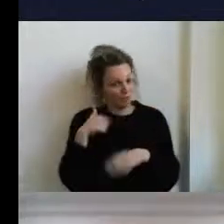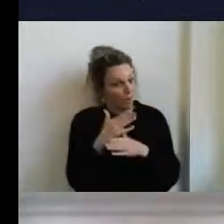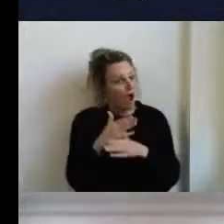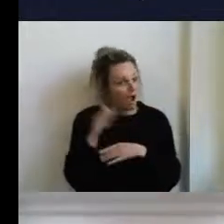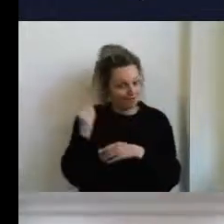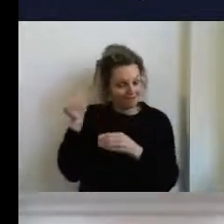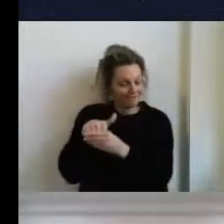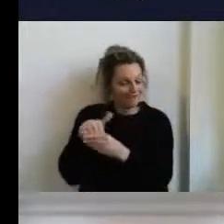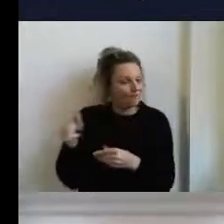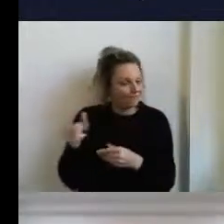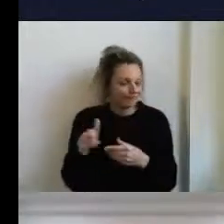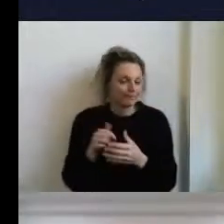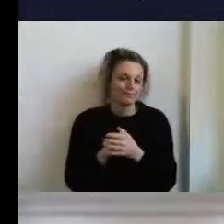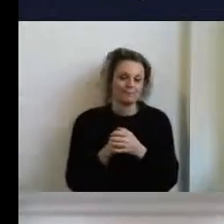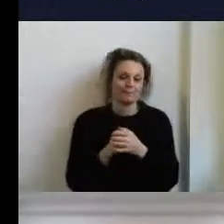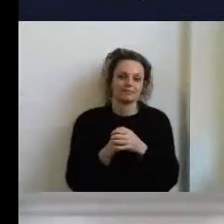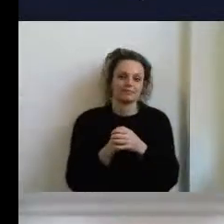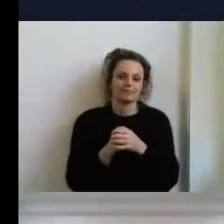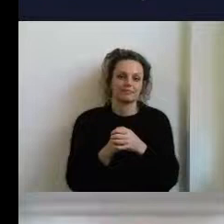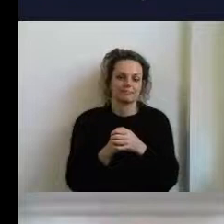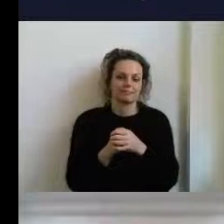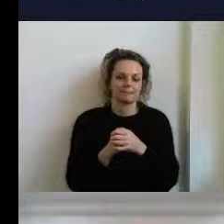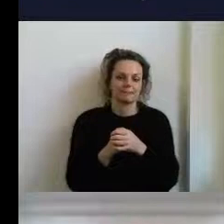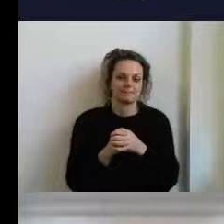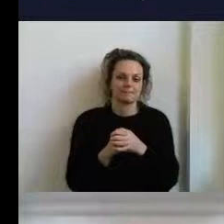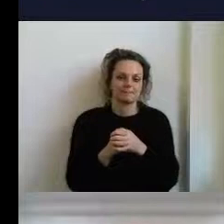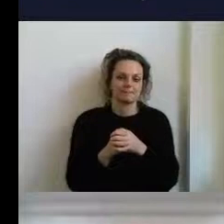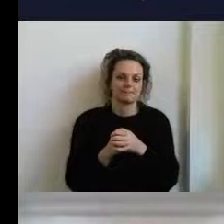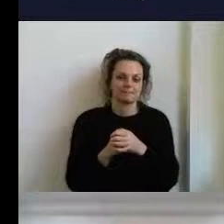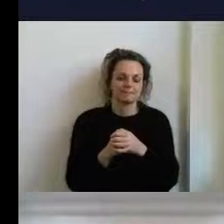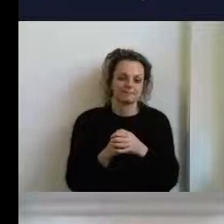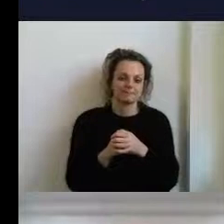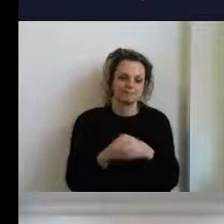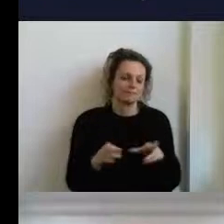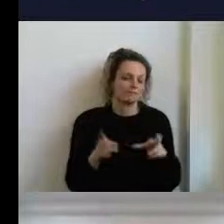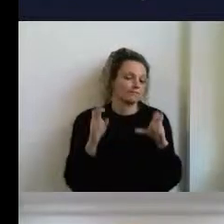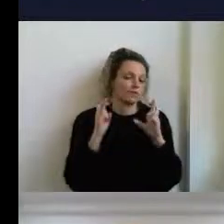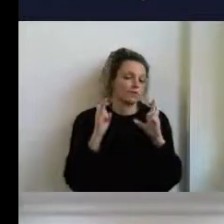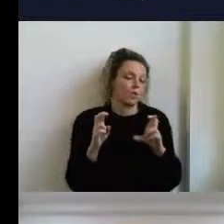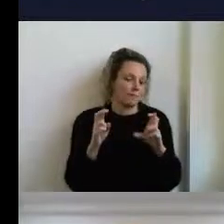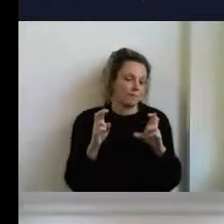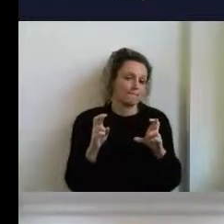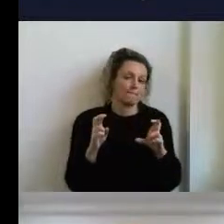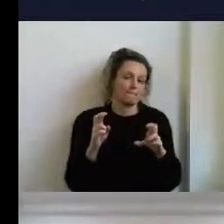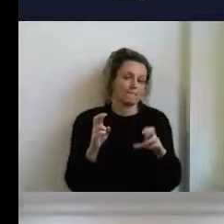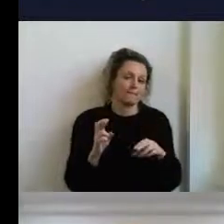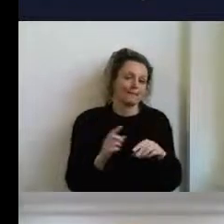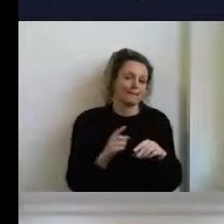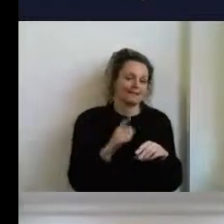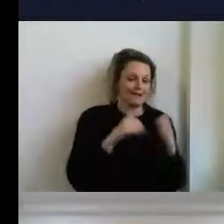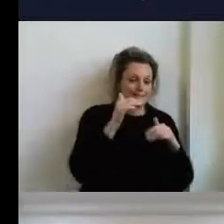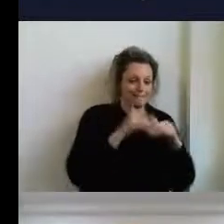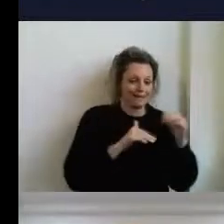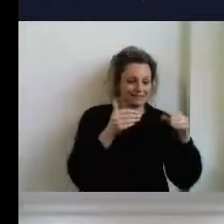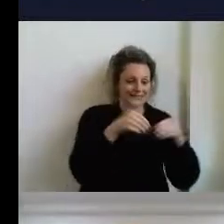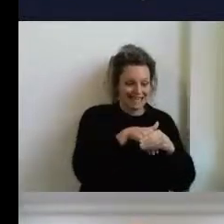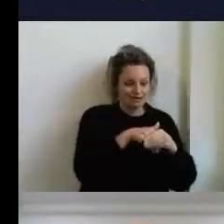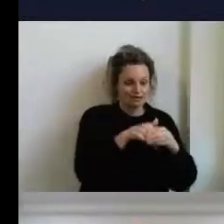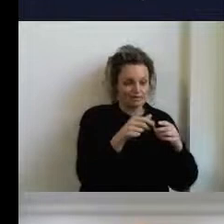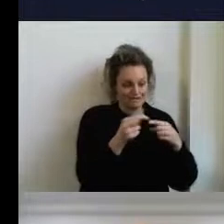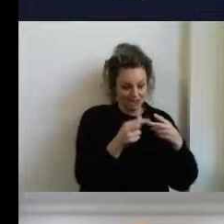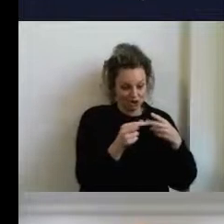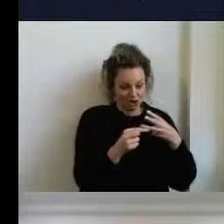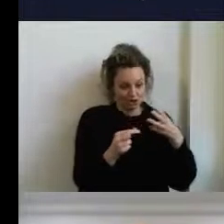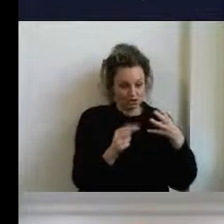And part of the hope is that the first party will, the built-in stuff will satisfy a need for what